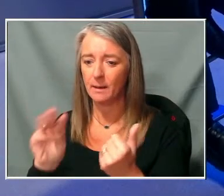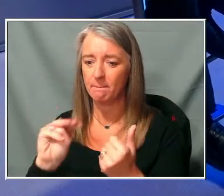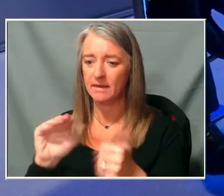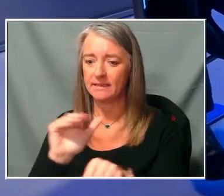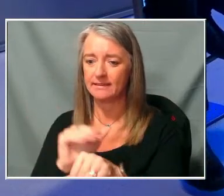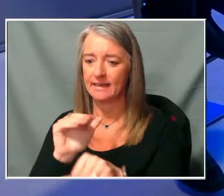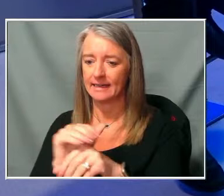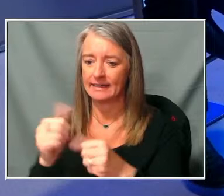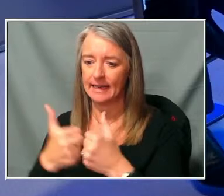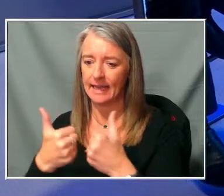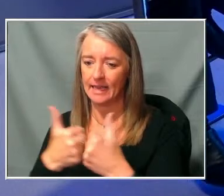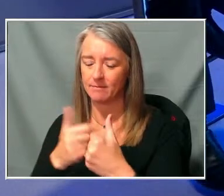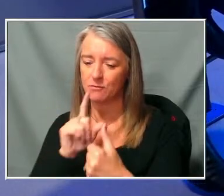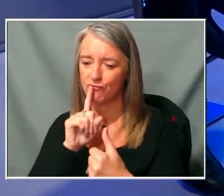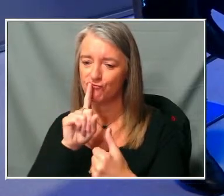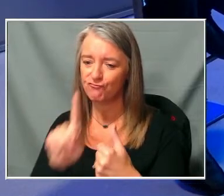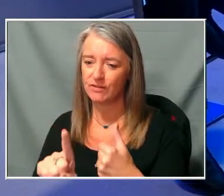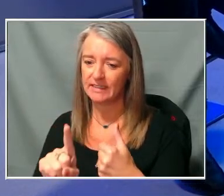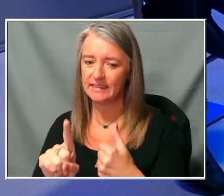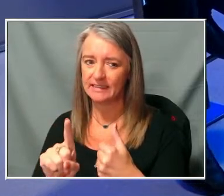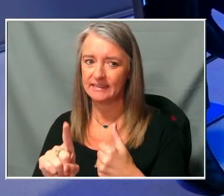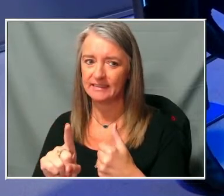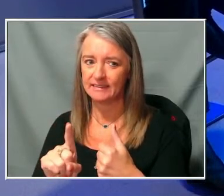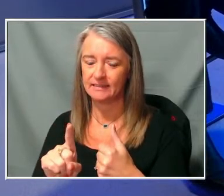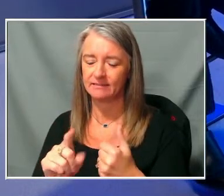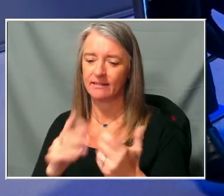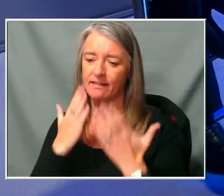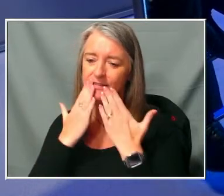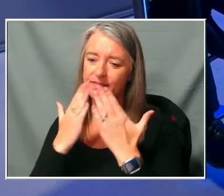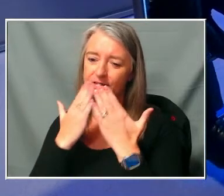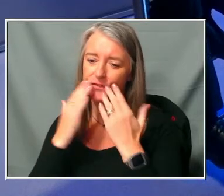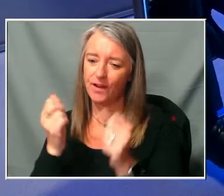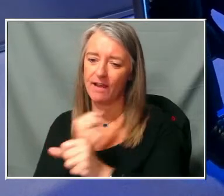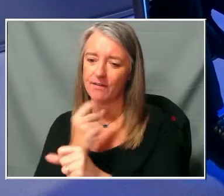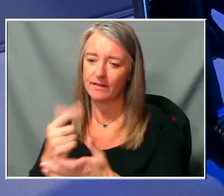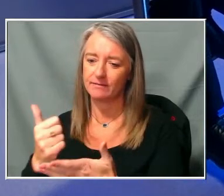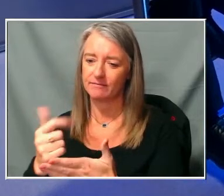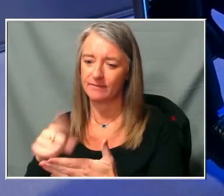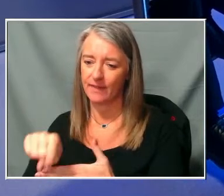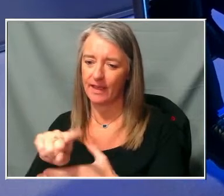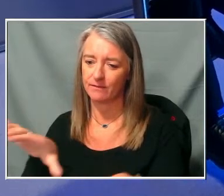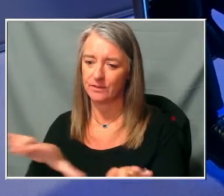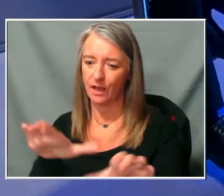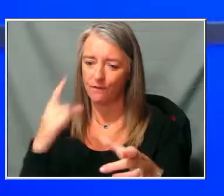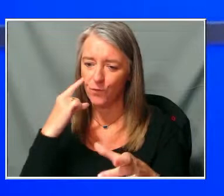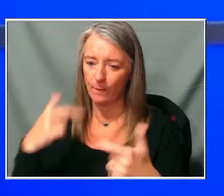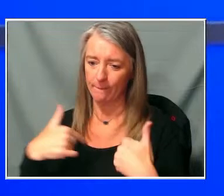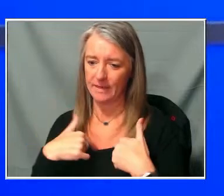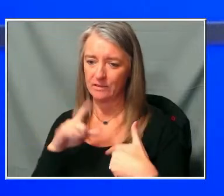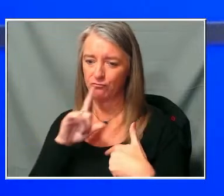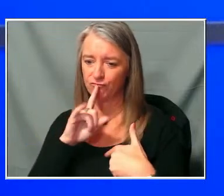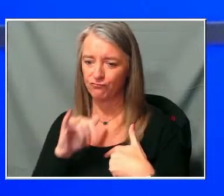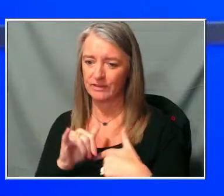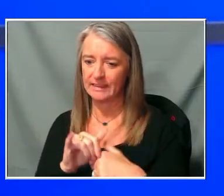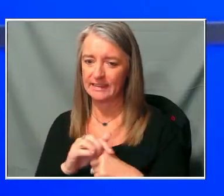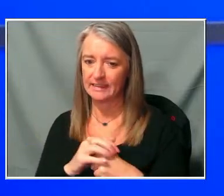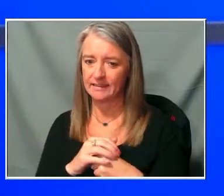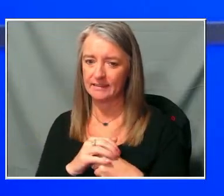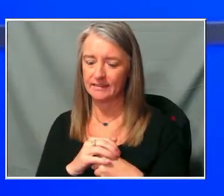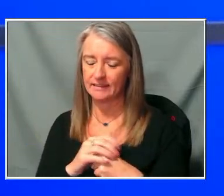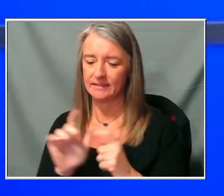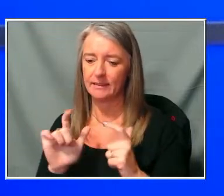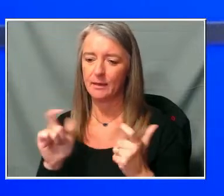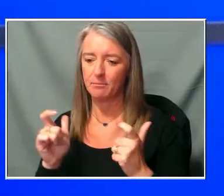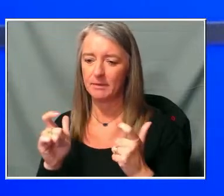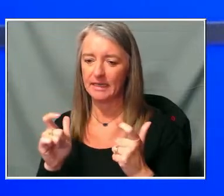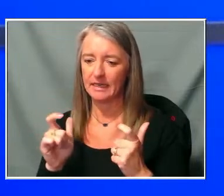So I'm just grateful for everything that they've done for me. It really is a big